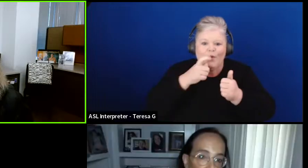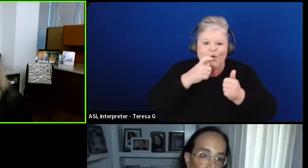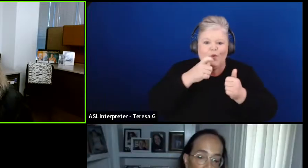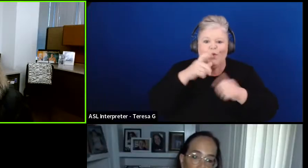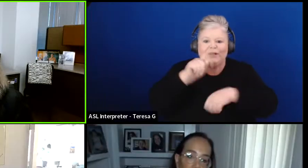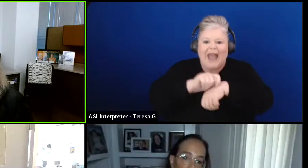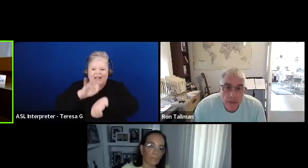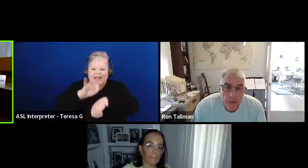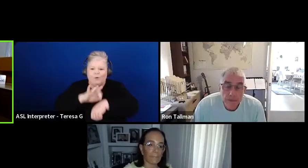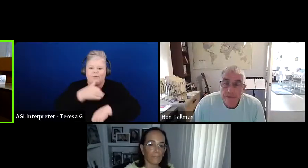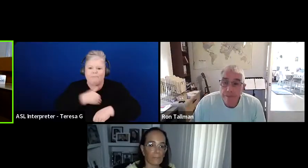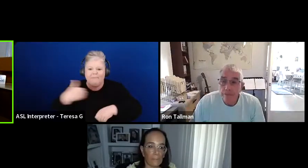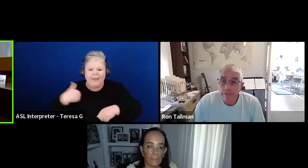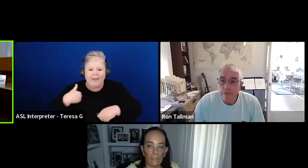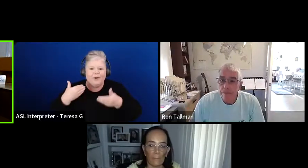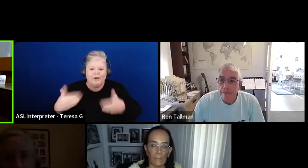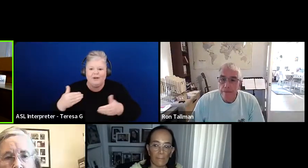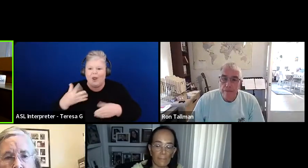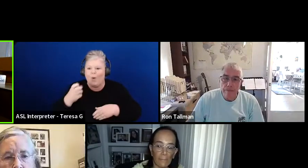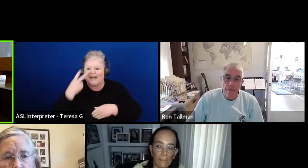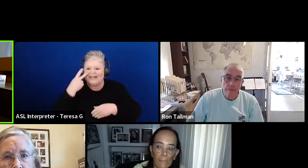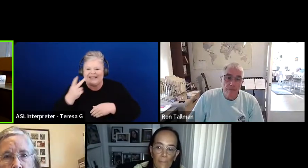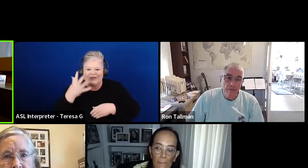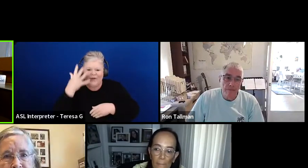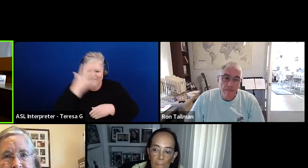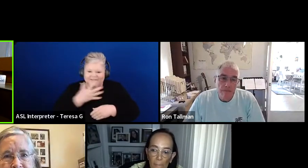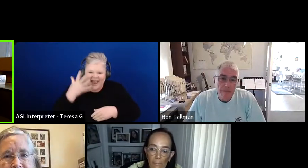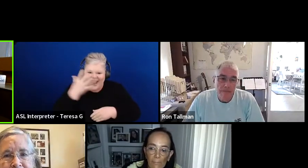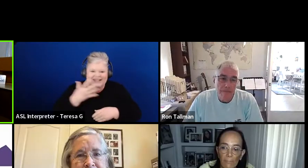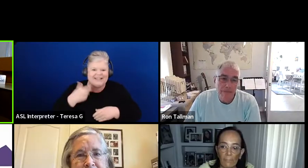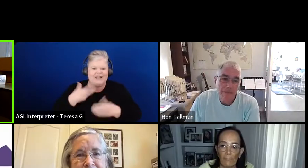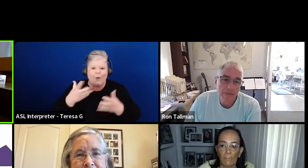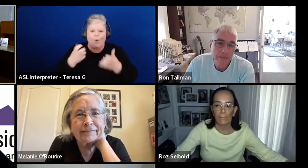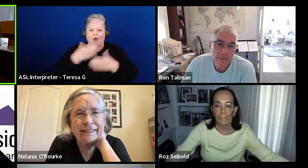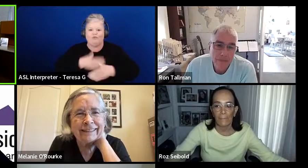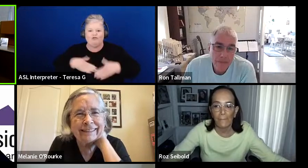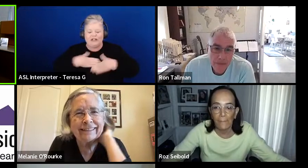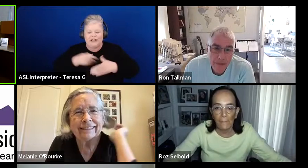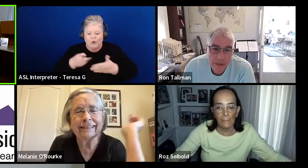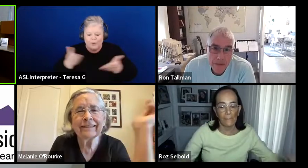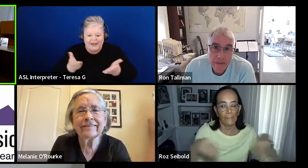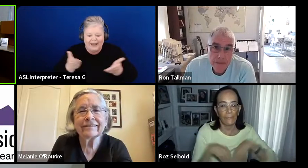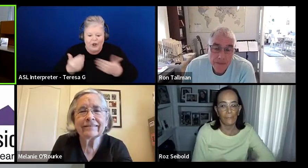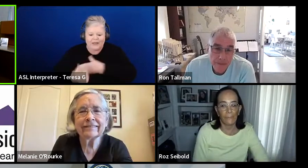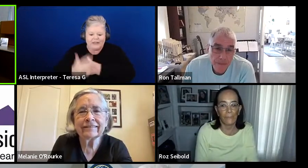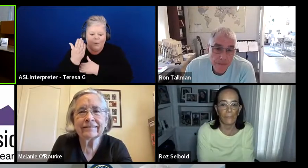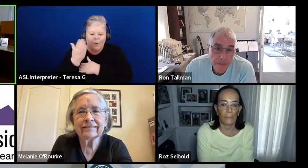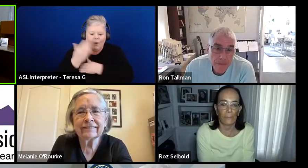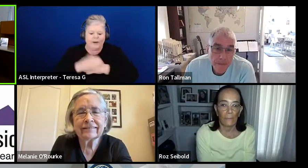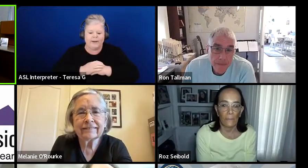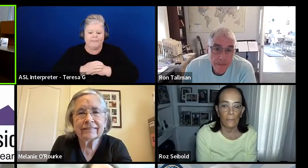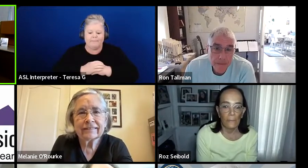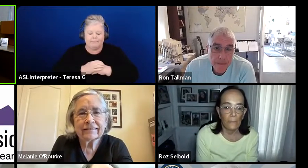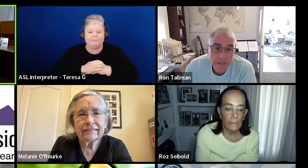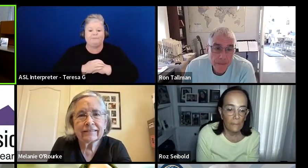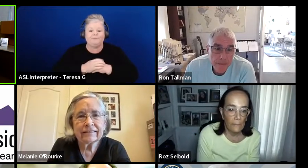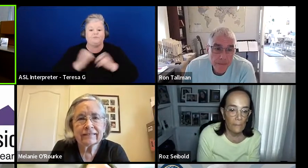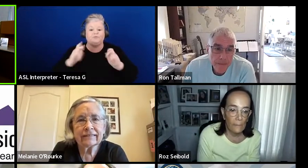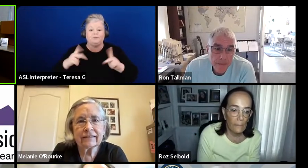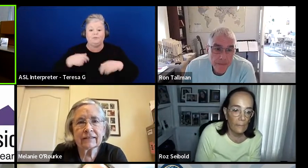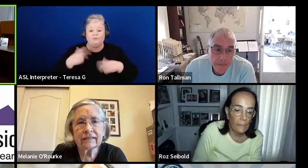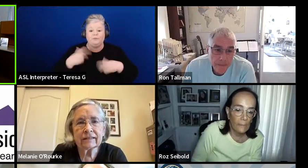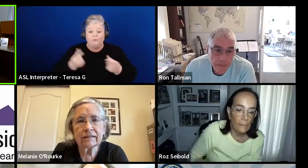so we can see your faces and appreciate you being here this morning. I'm going to do